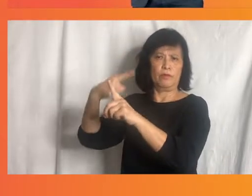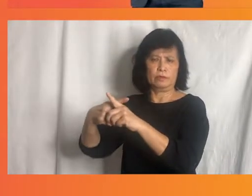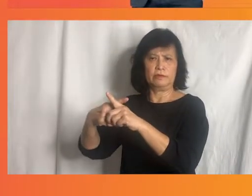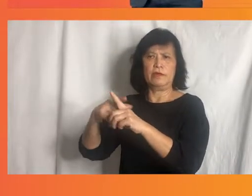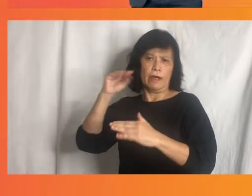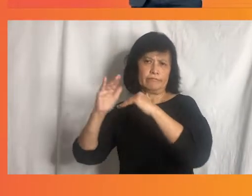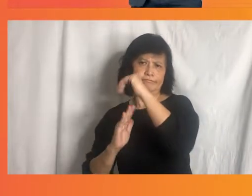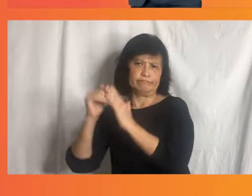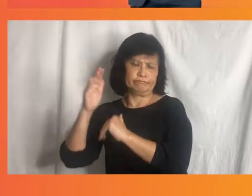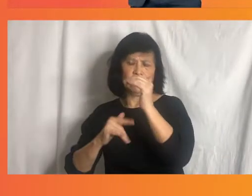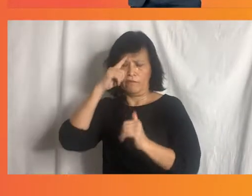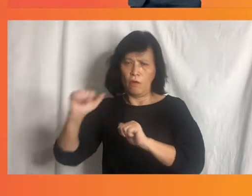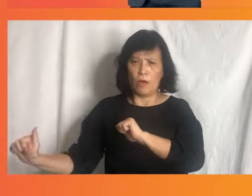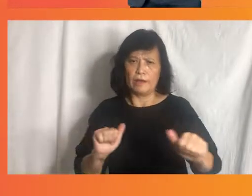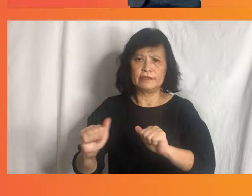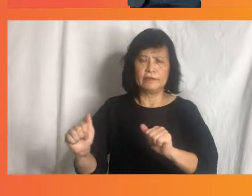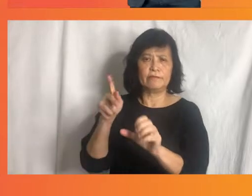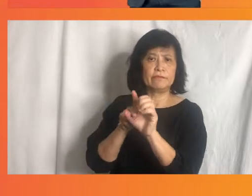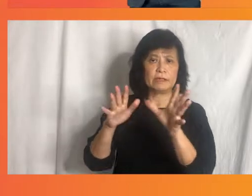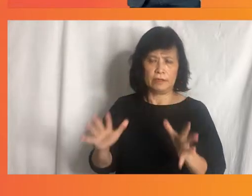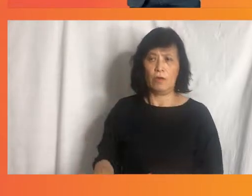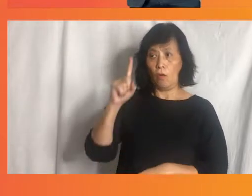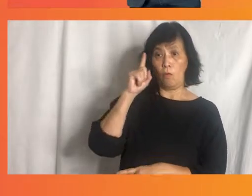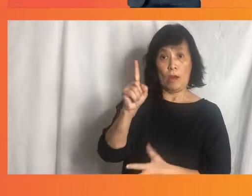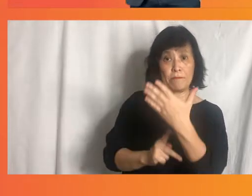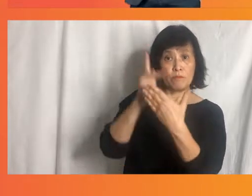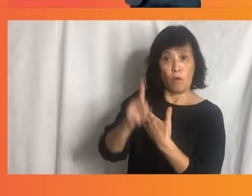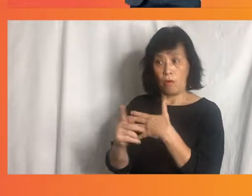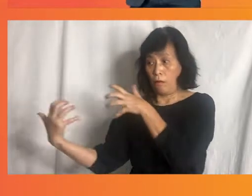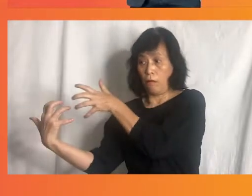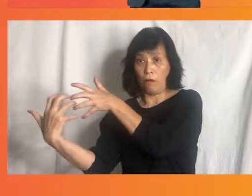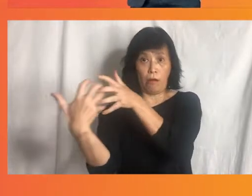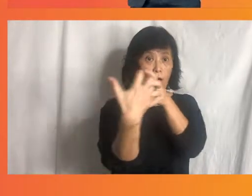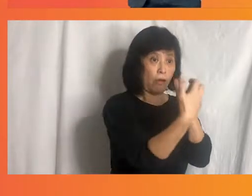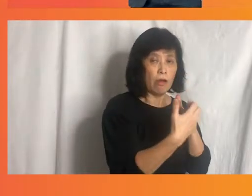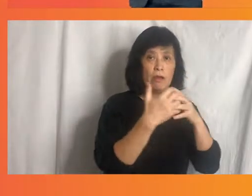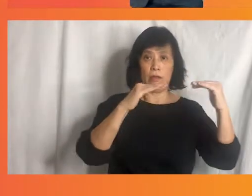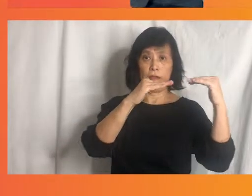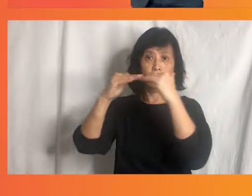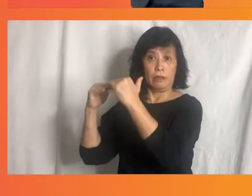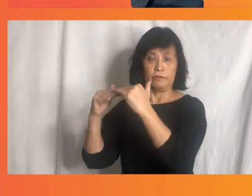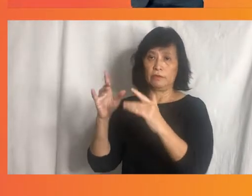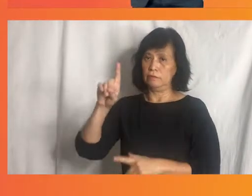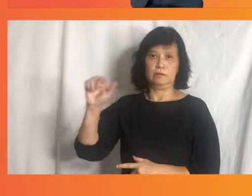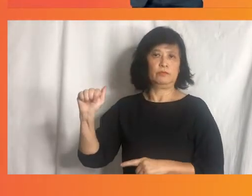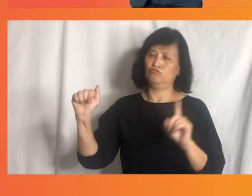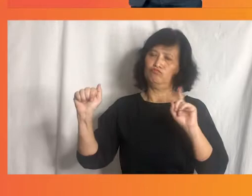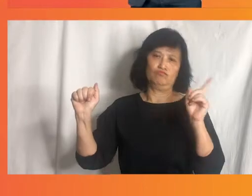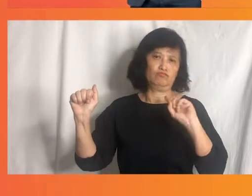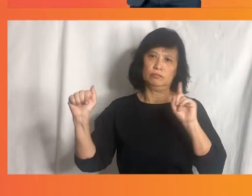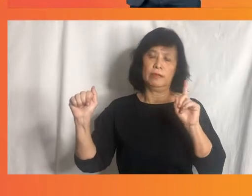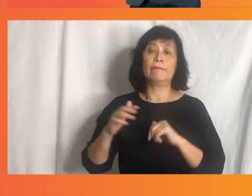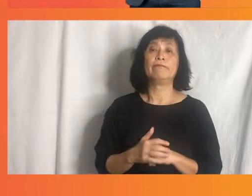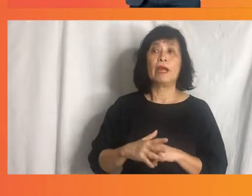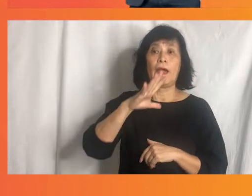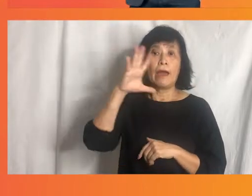participation. And one type of program may not be suitable for children with different levels of disabilities. Now, the